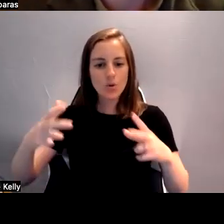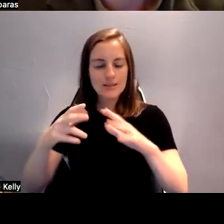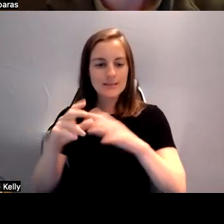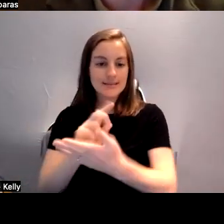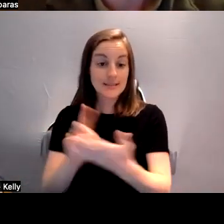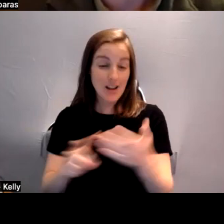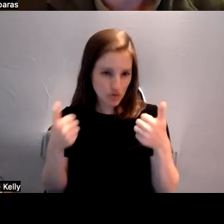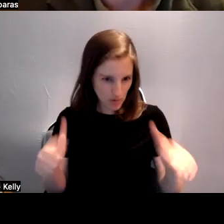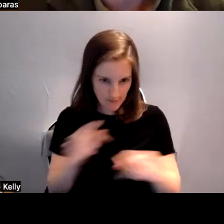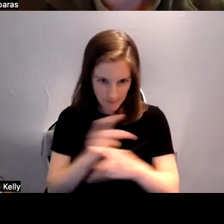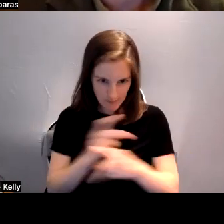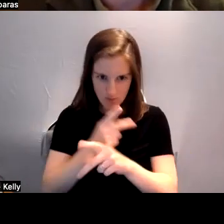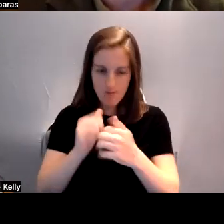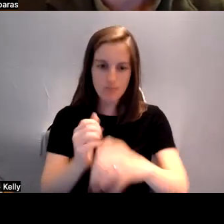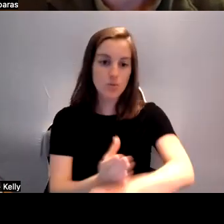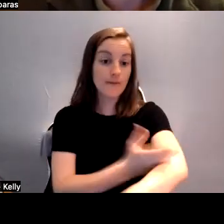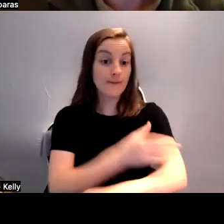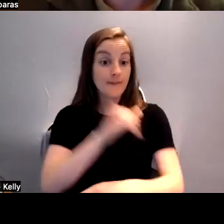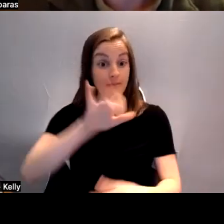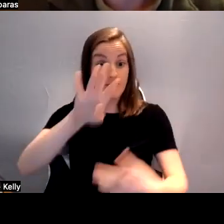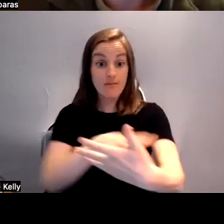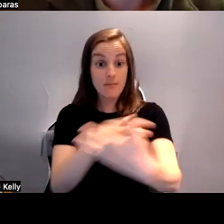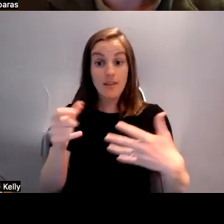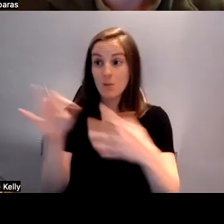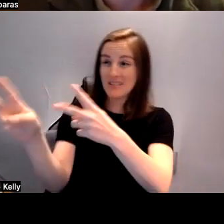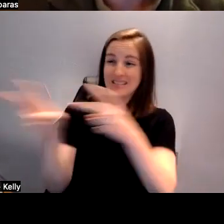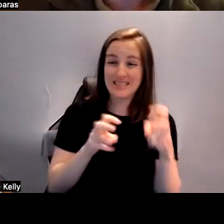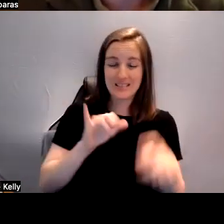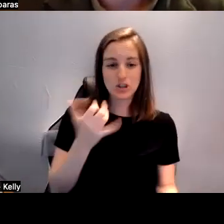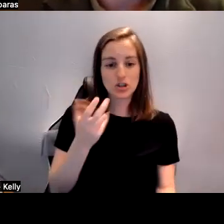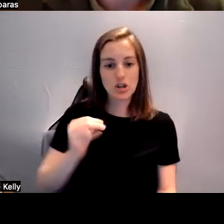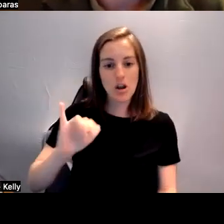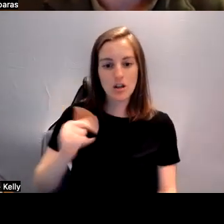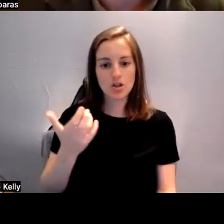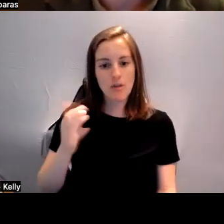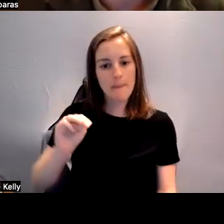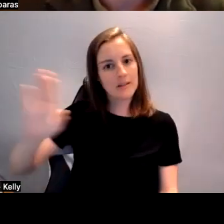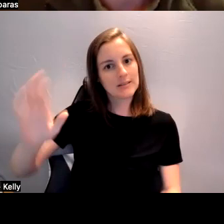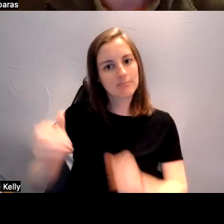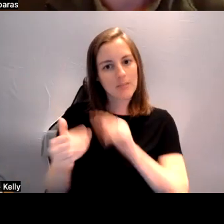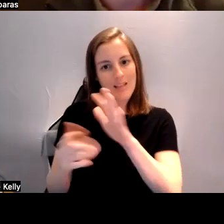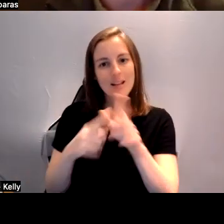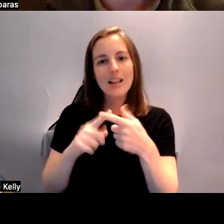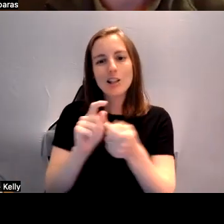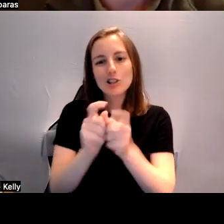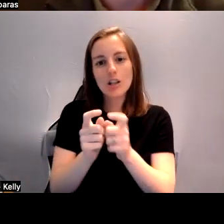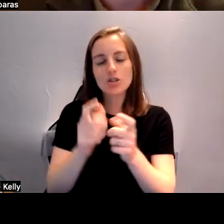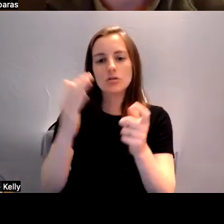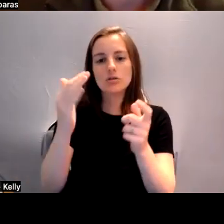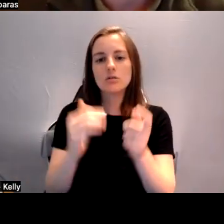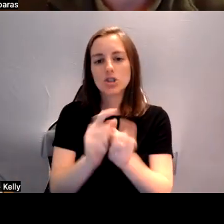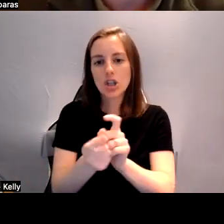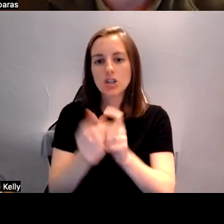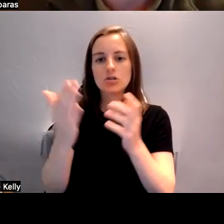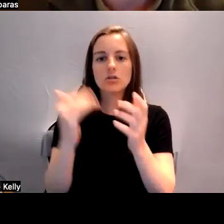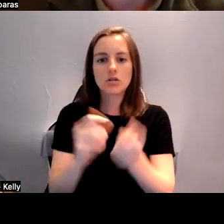table showing that if we take exactly the model from John Ingram's method, and then we just change one thing at a time. So this model is not going to exactly match